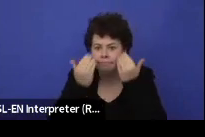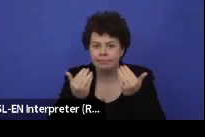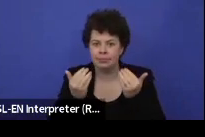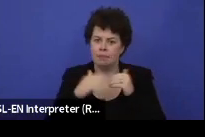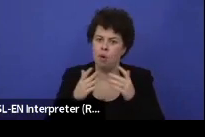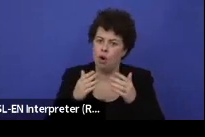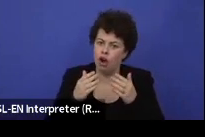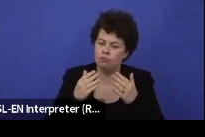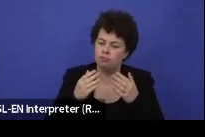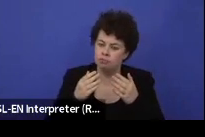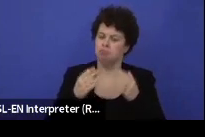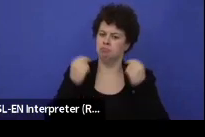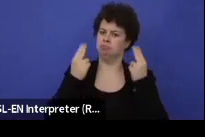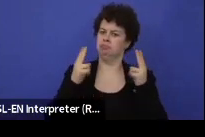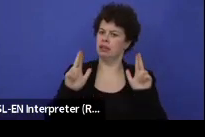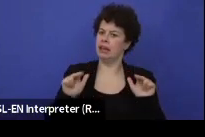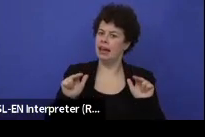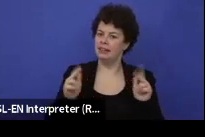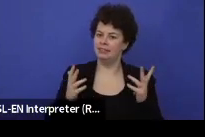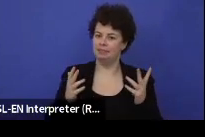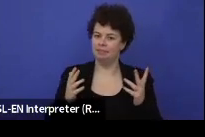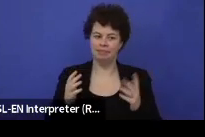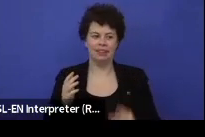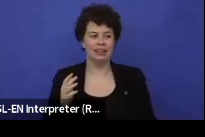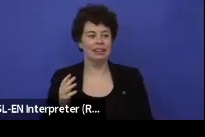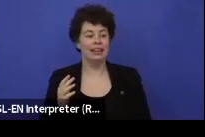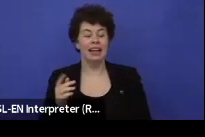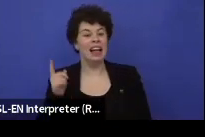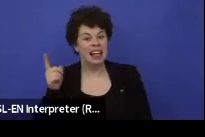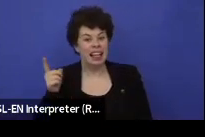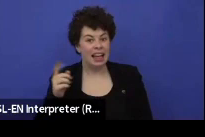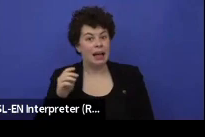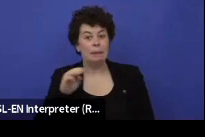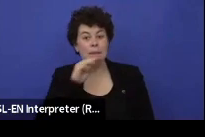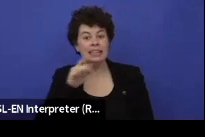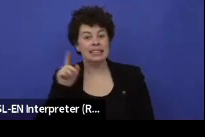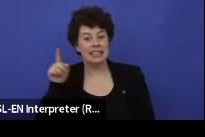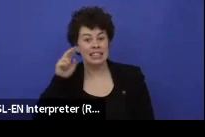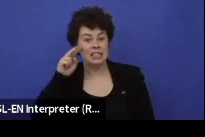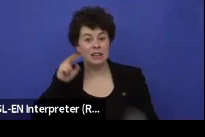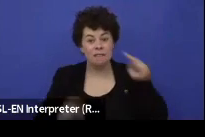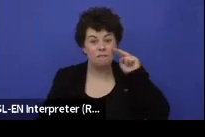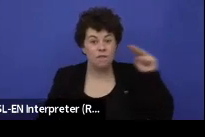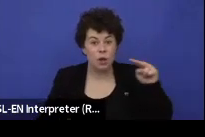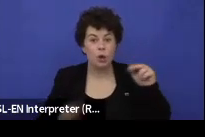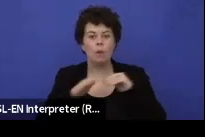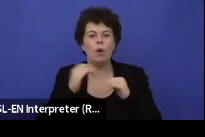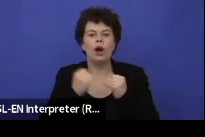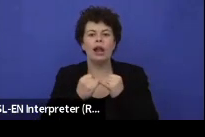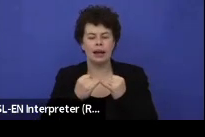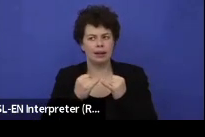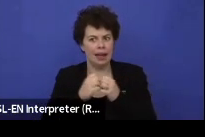it sees menopause as something that affects everyone, I think that's really important. It's something that we really need to bear in mind, because